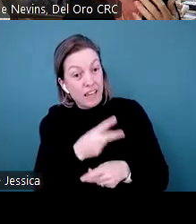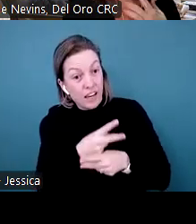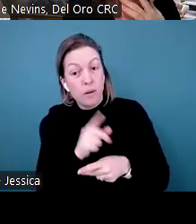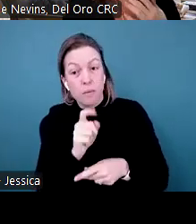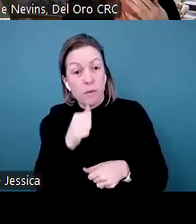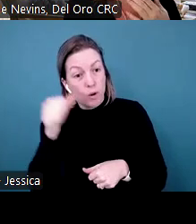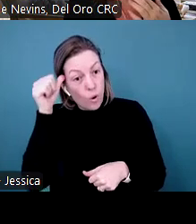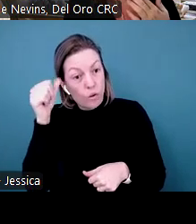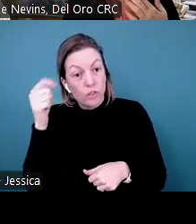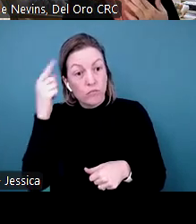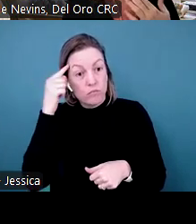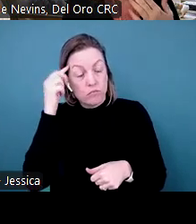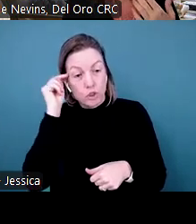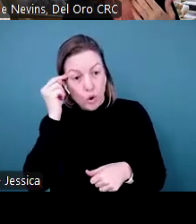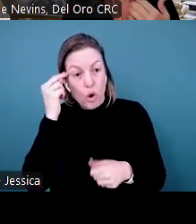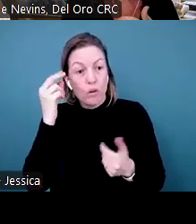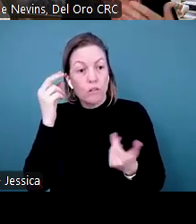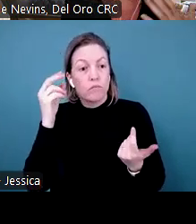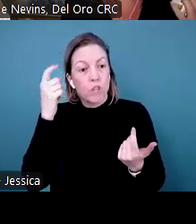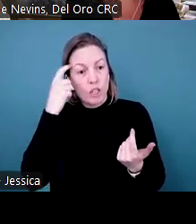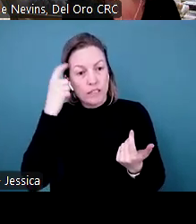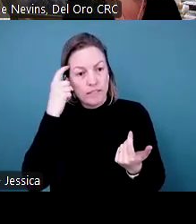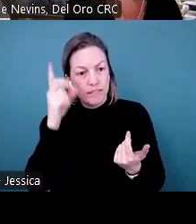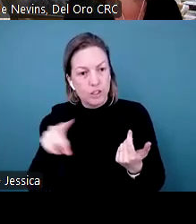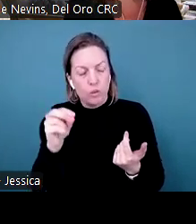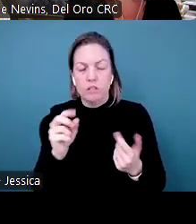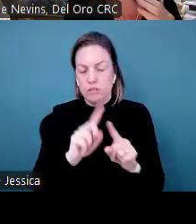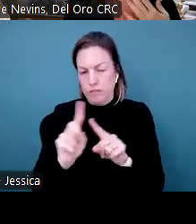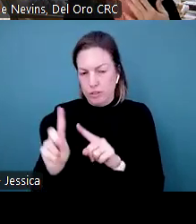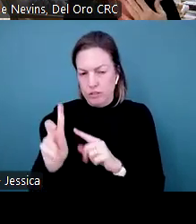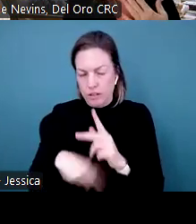course, that includes a whole host of different diagnoses, everything from